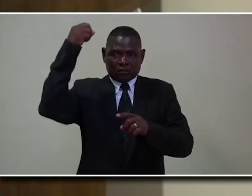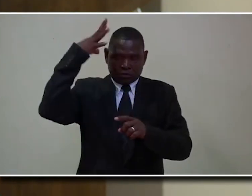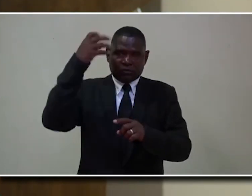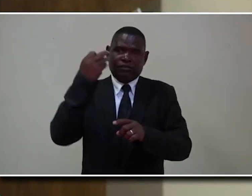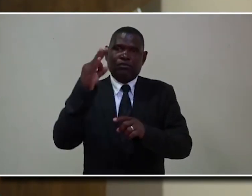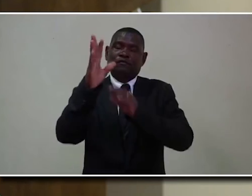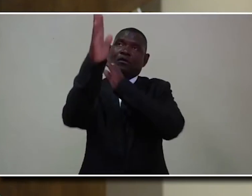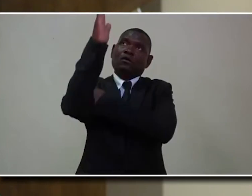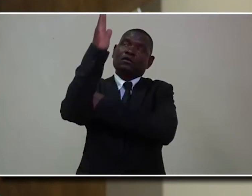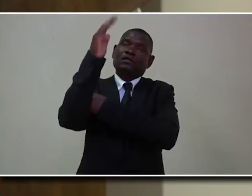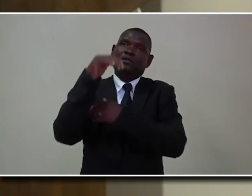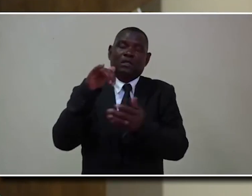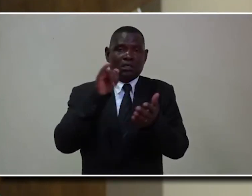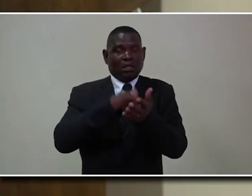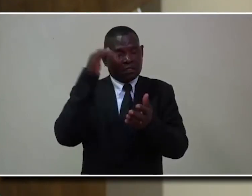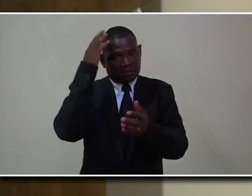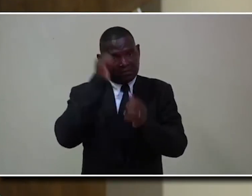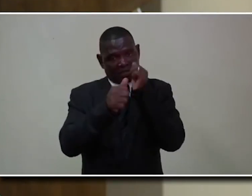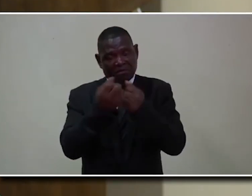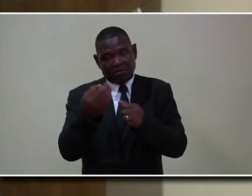because of sin.